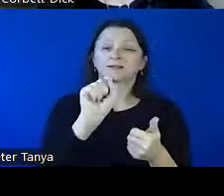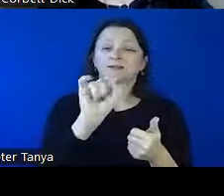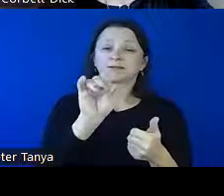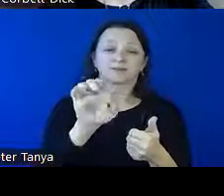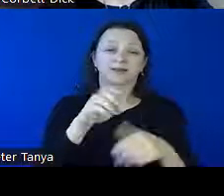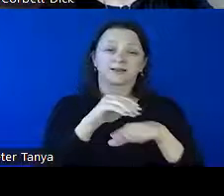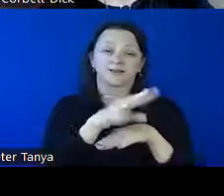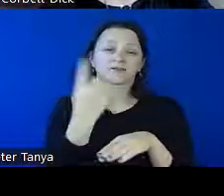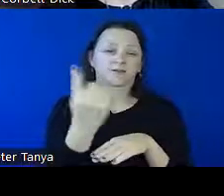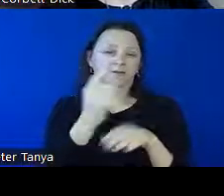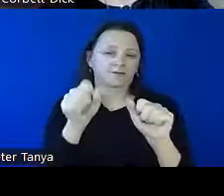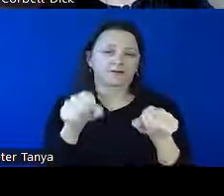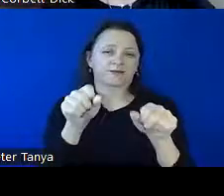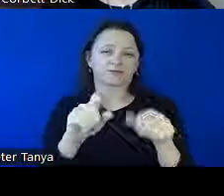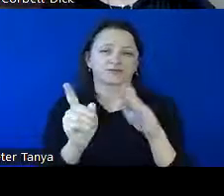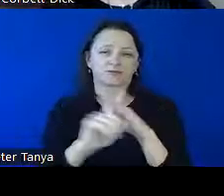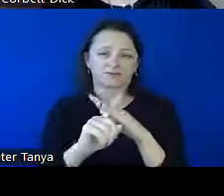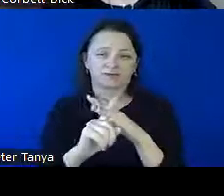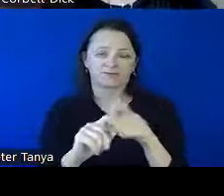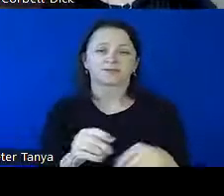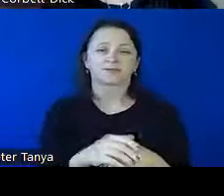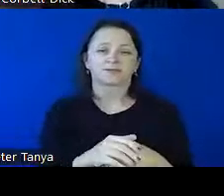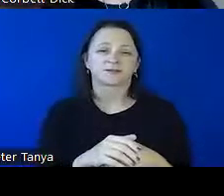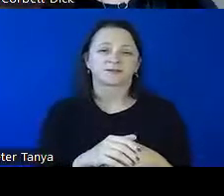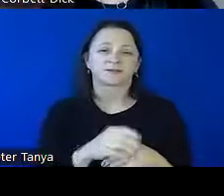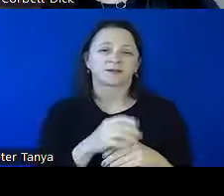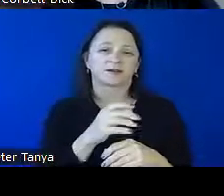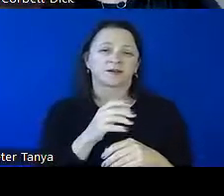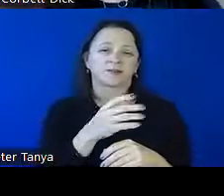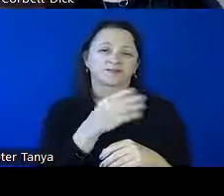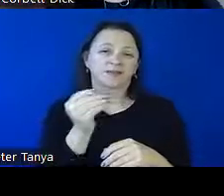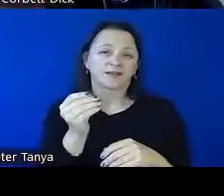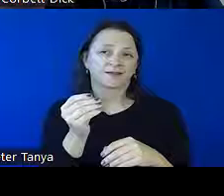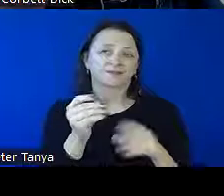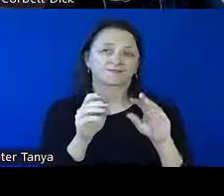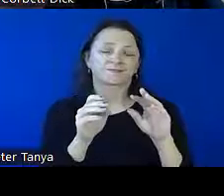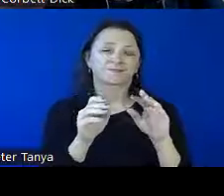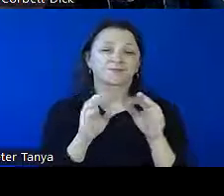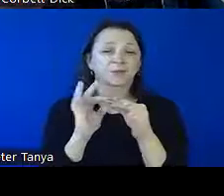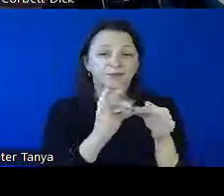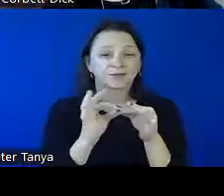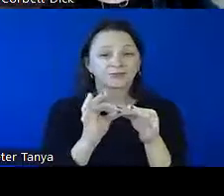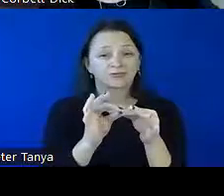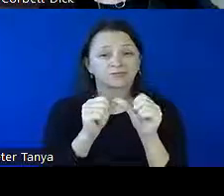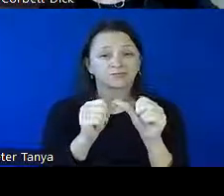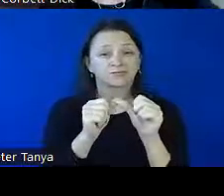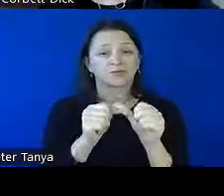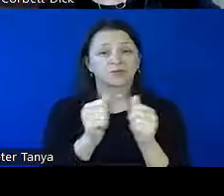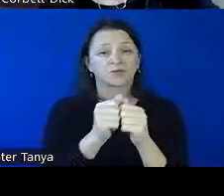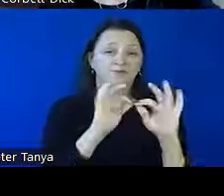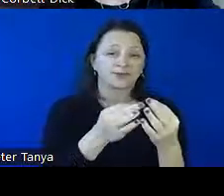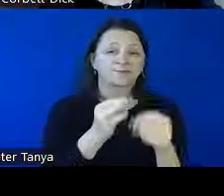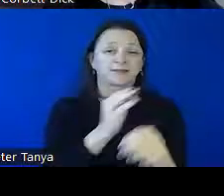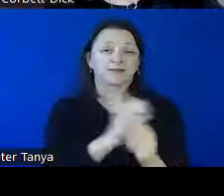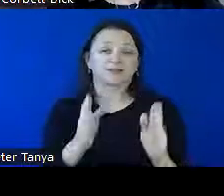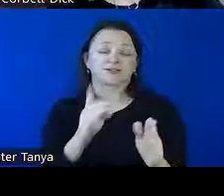relationship among the clinician and family and patient are essential. Some medicines are